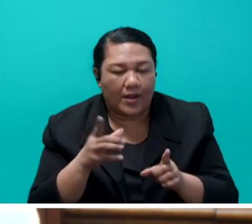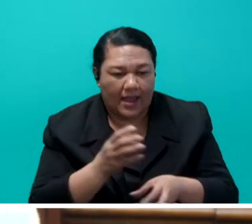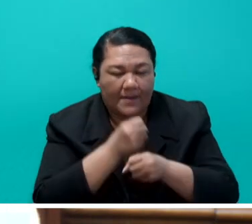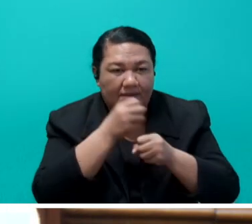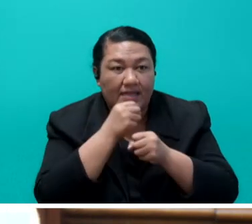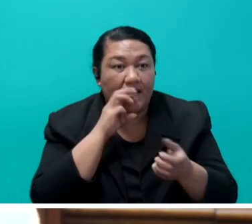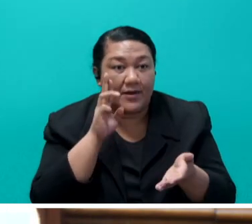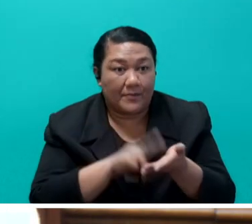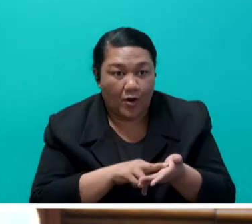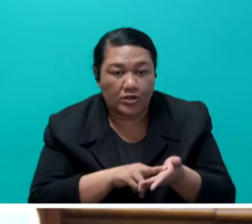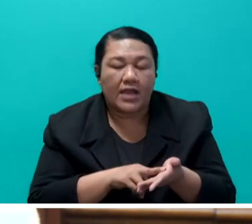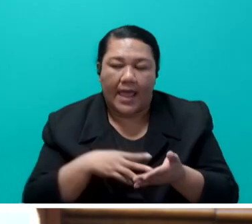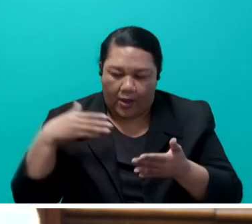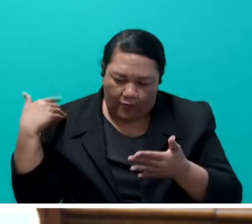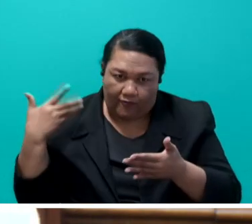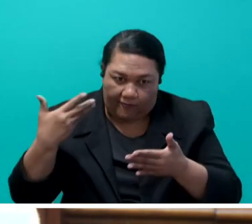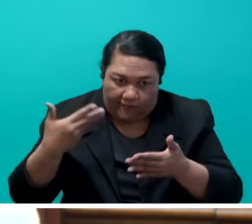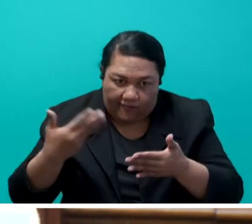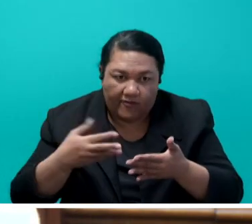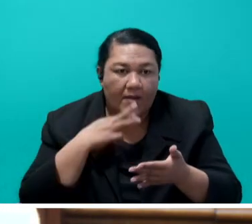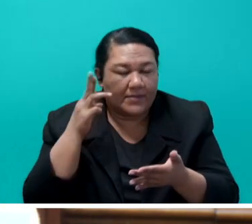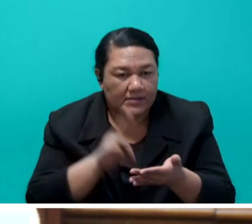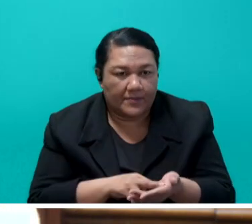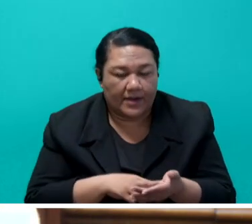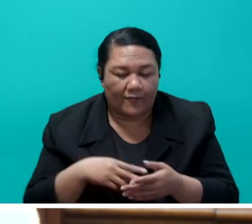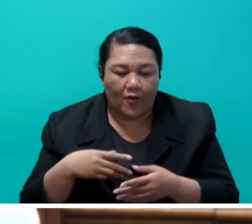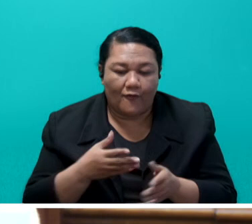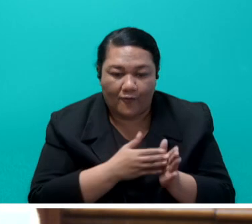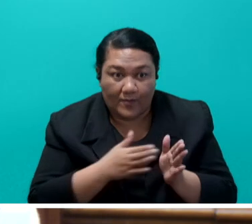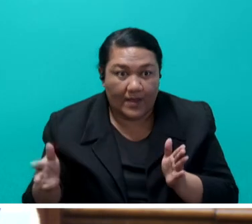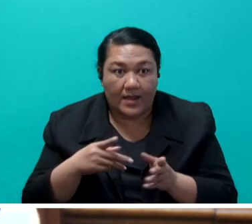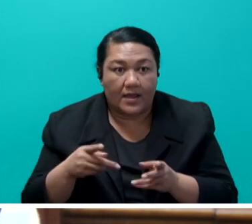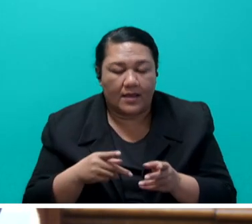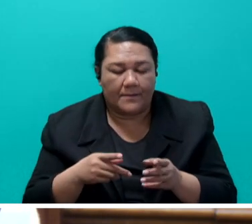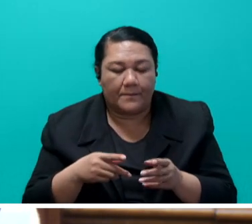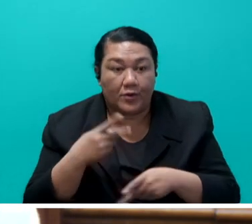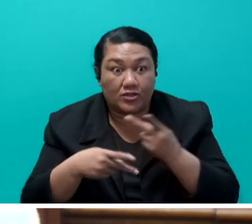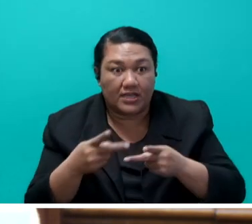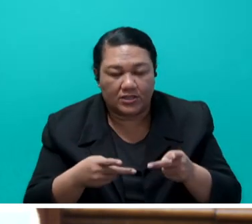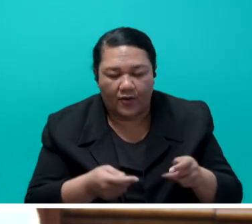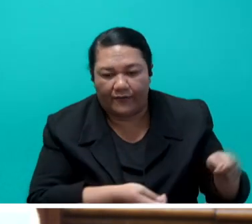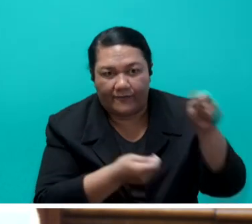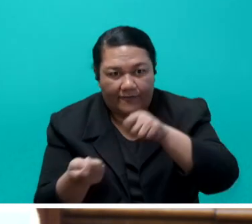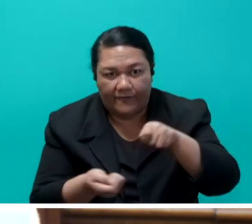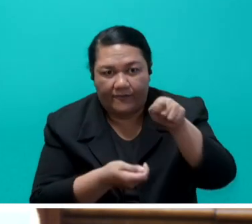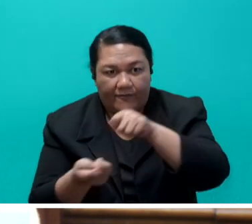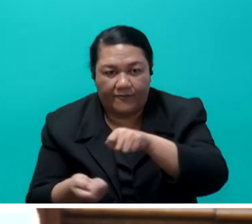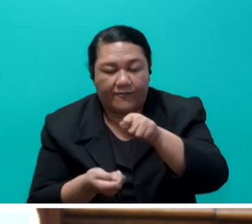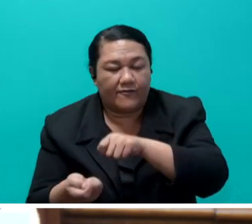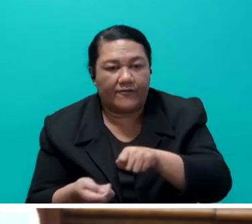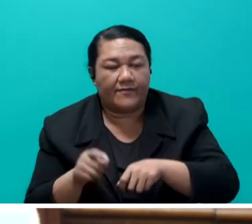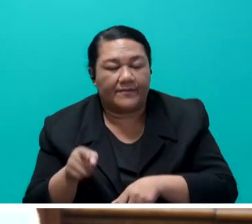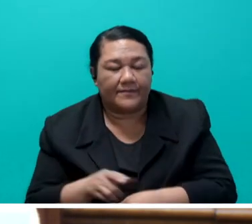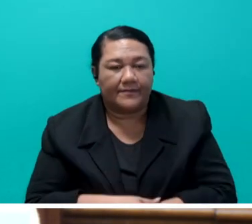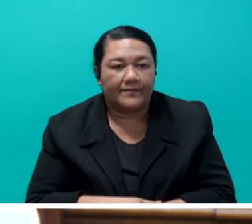during the process of release. The Chair also emphasized the need to respect the sovereignty of each forum member